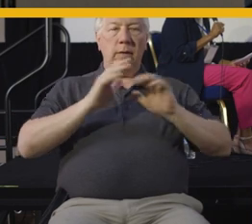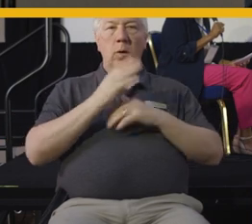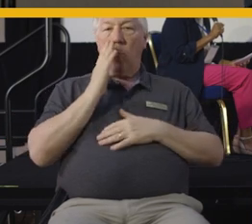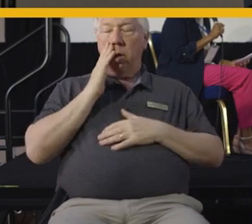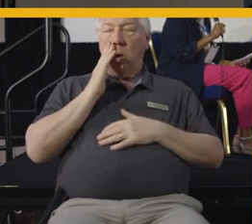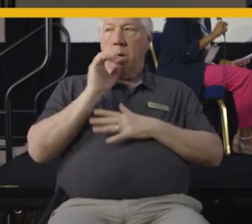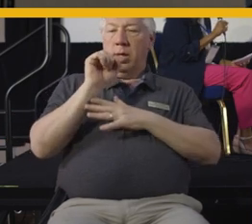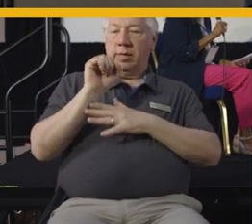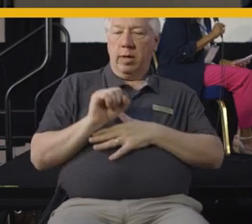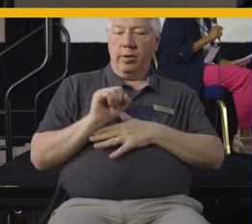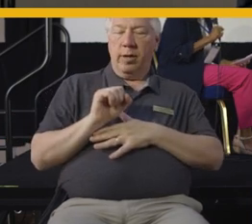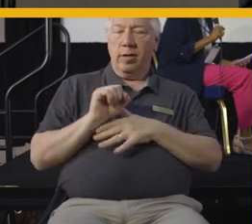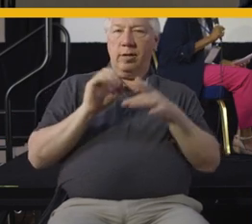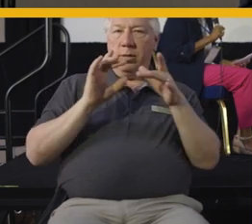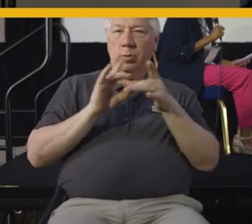know Southern Storytellers